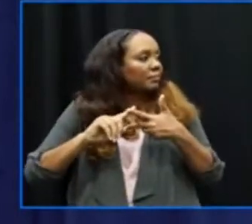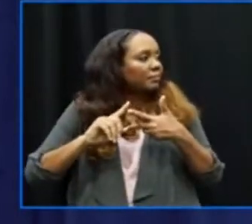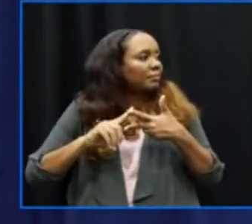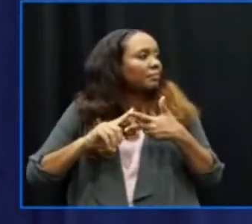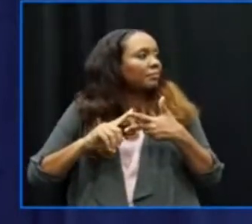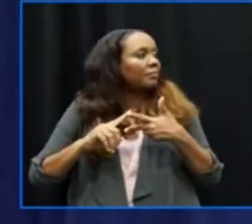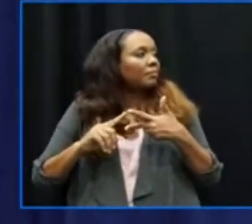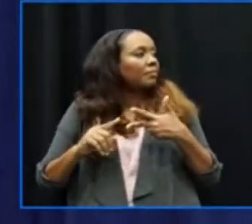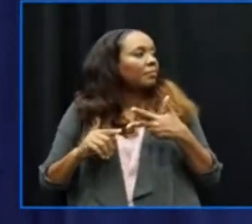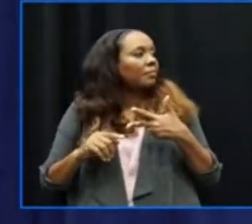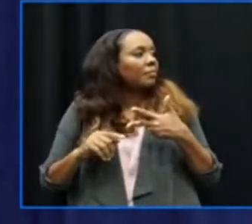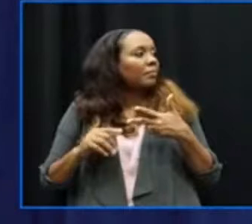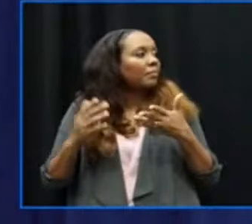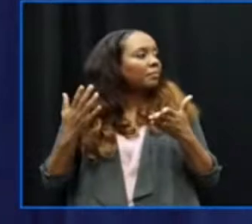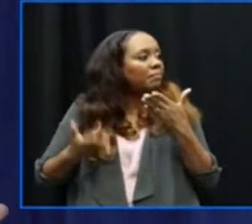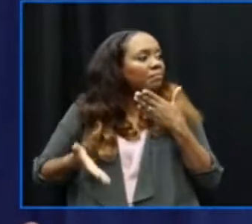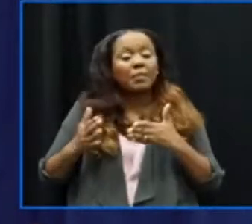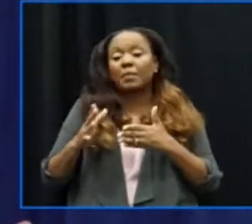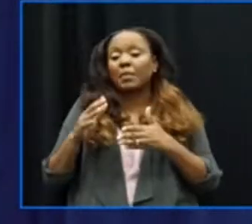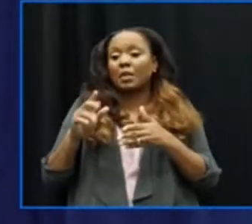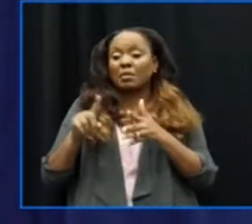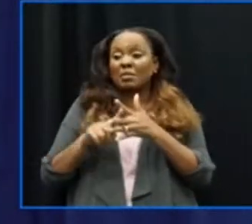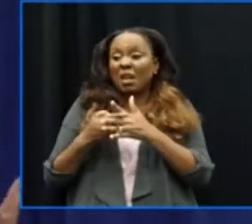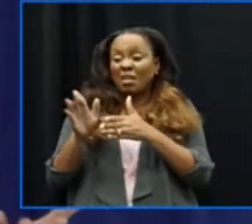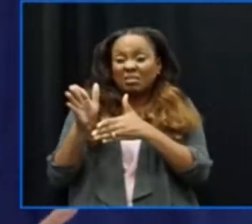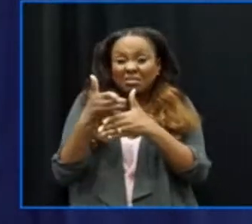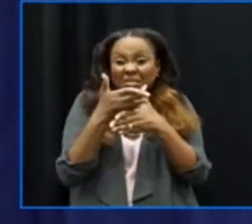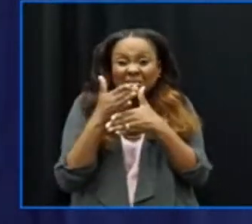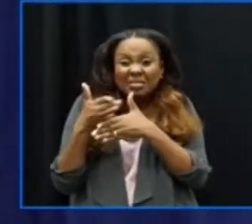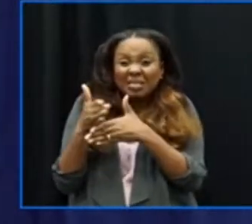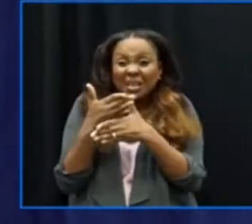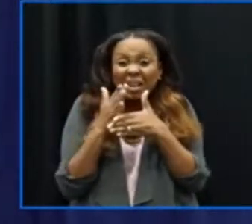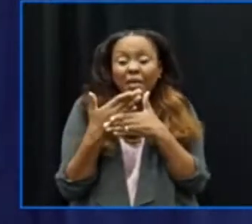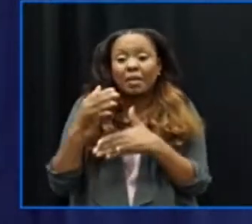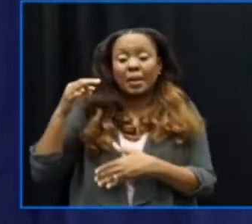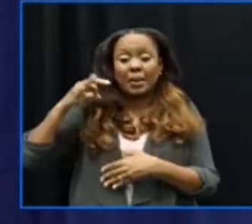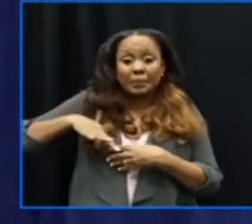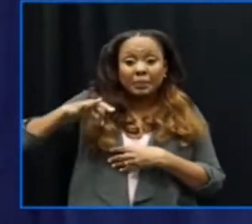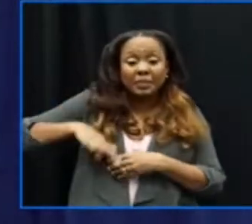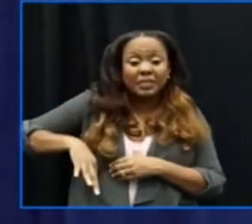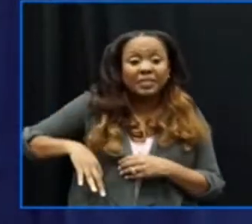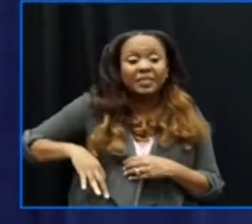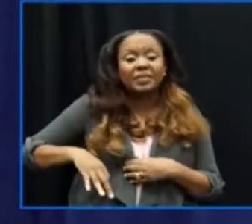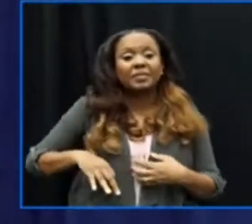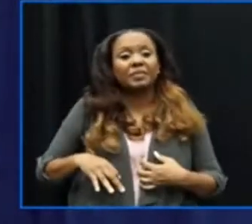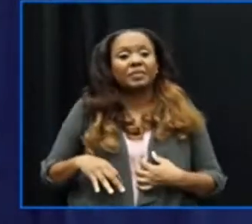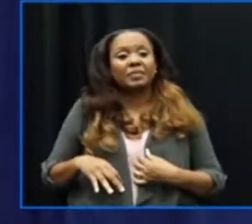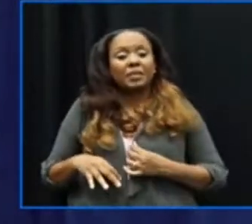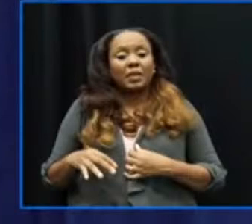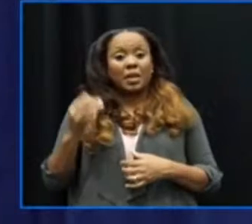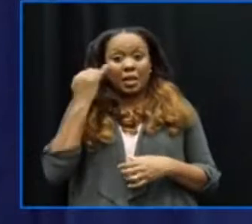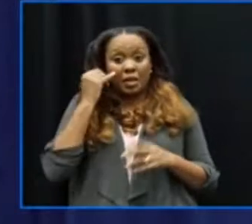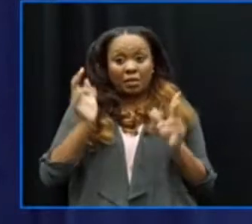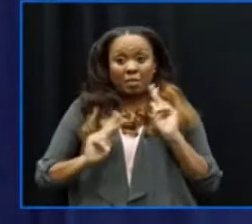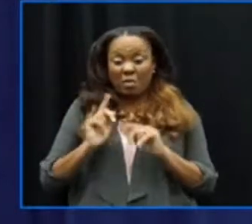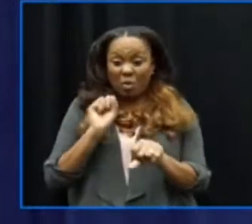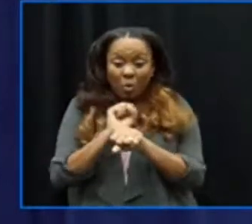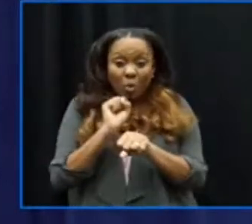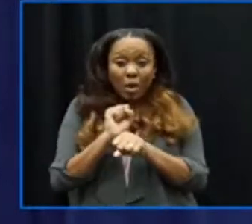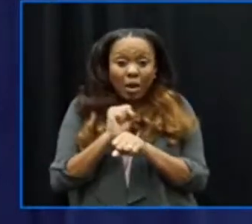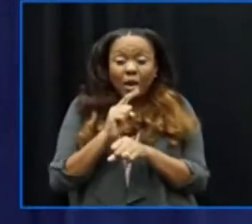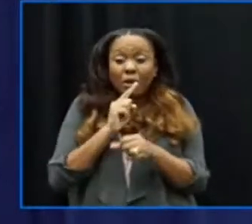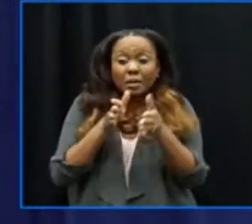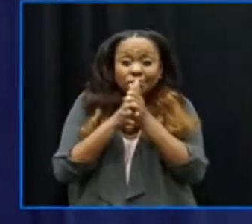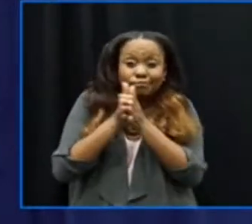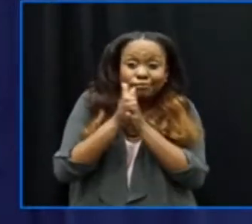old. So pensioners could get a smaller increase than inflation may justify. For those who are working and looking forward to a